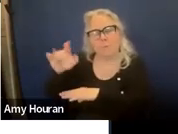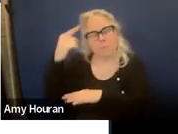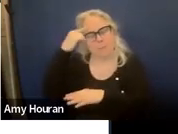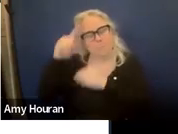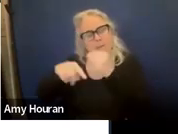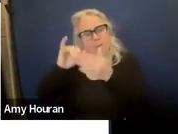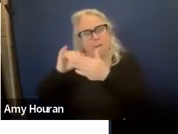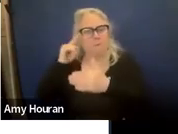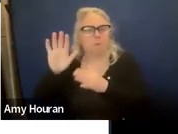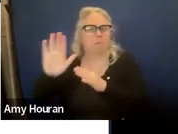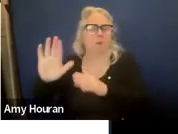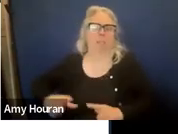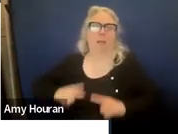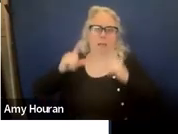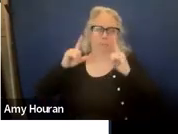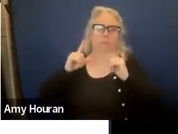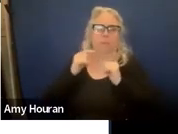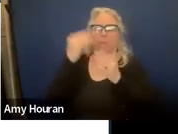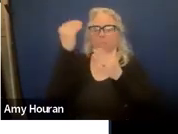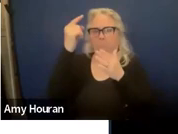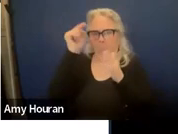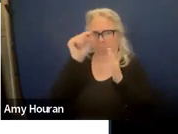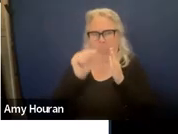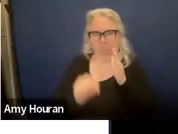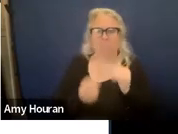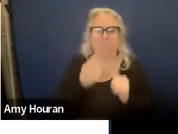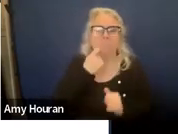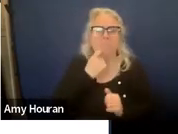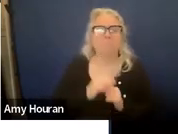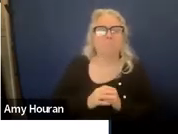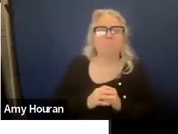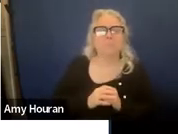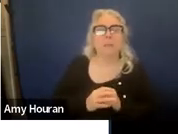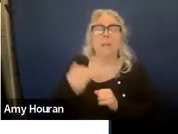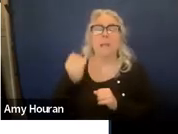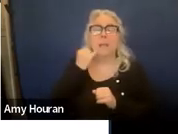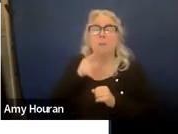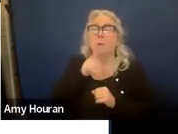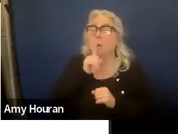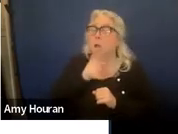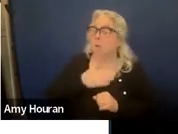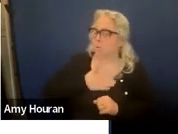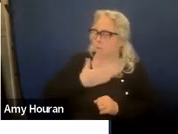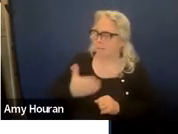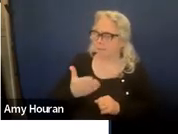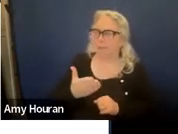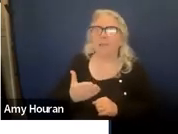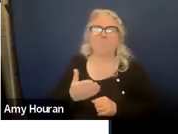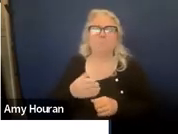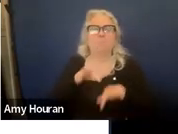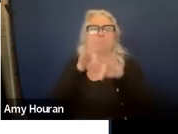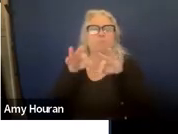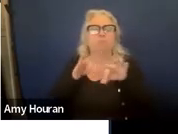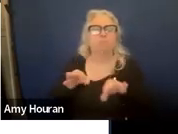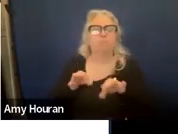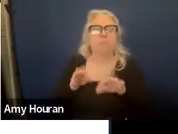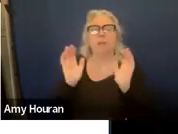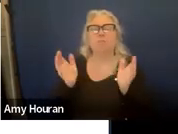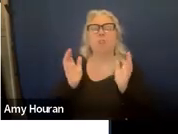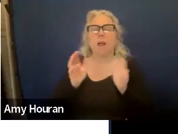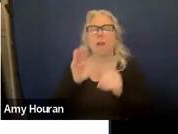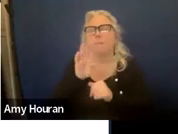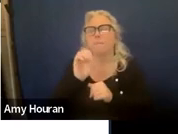these things listed here. So if you're willing, tell us in the chat box something that makes